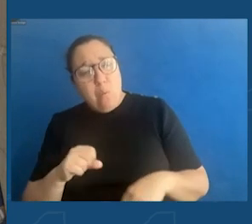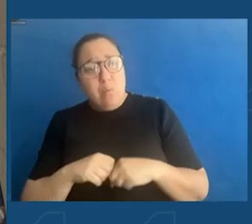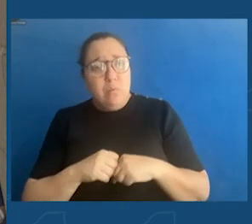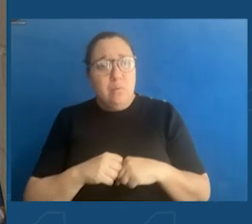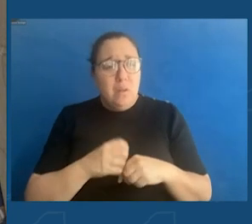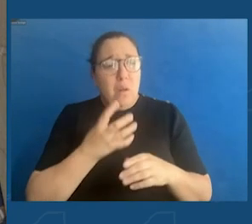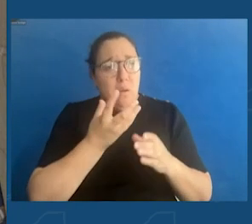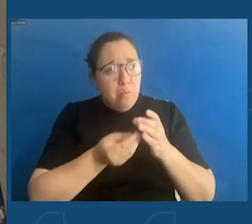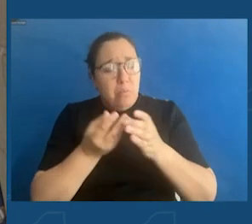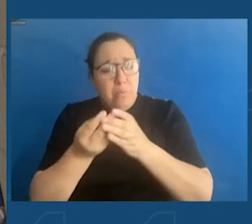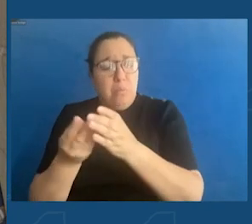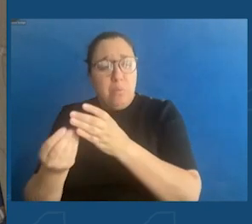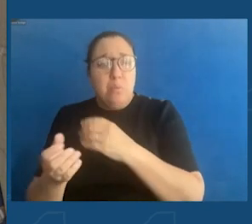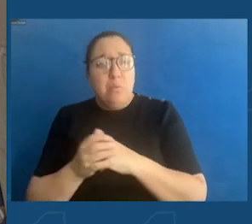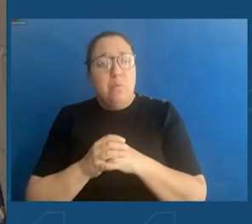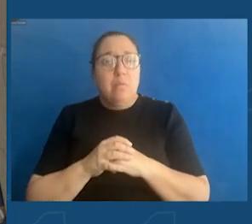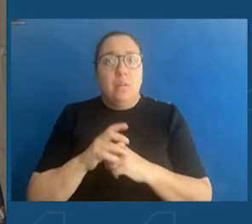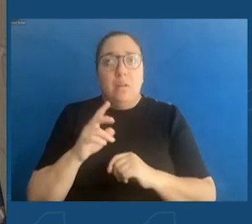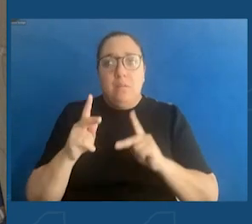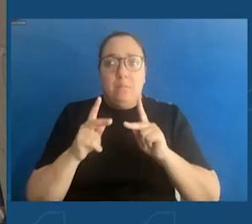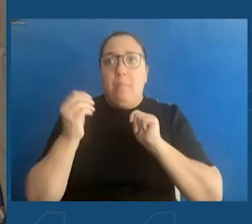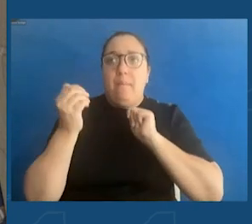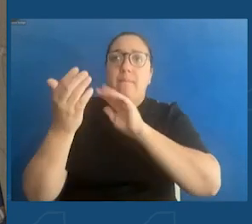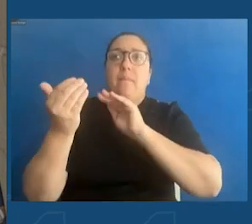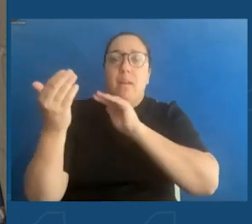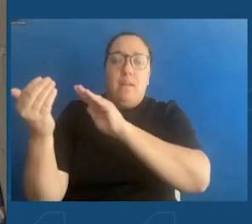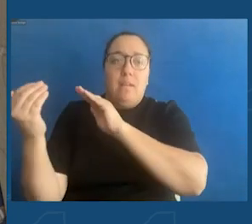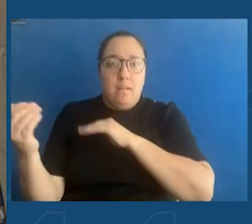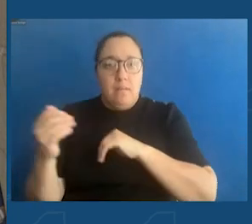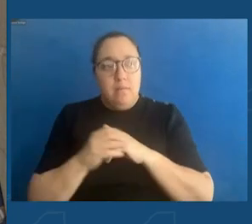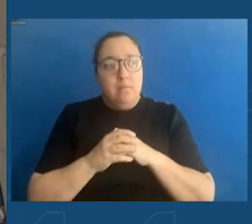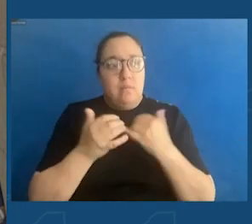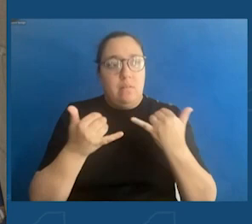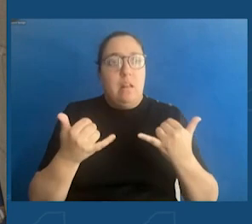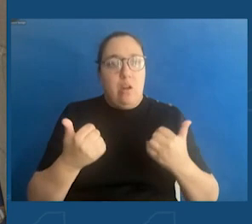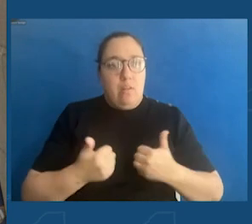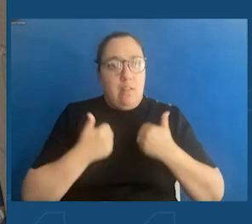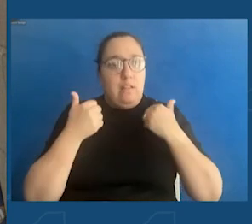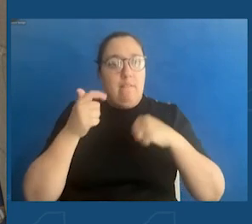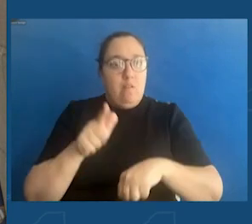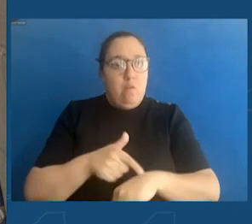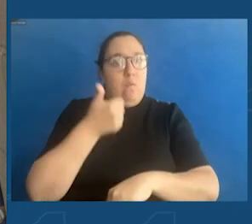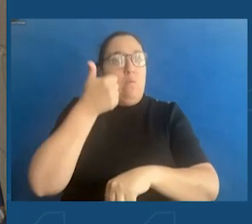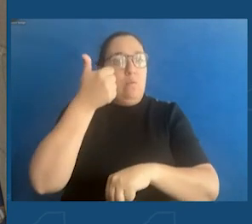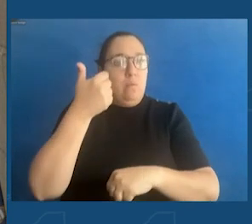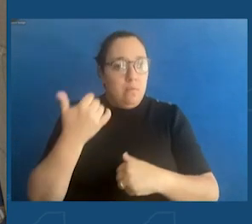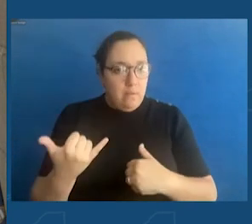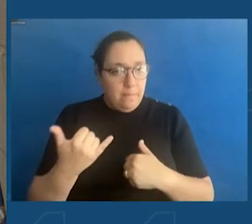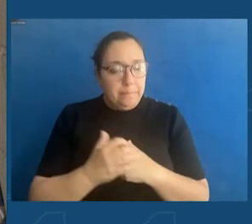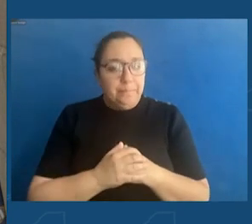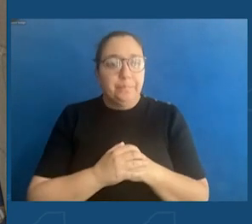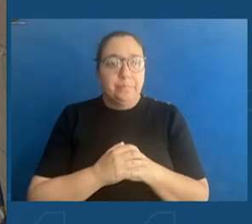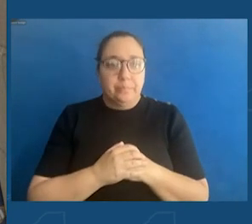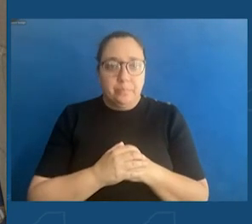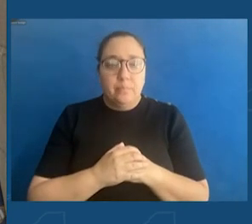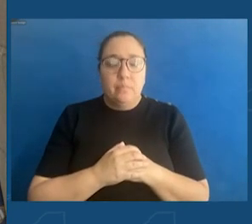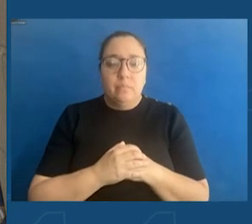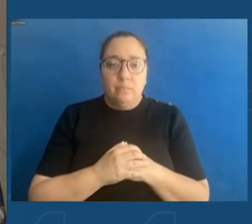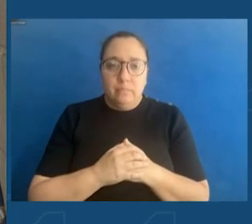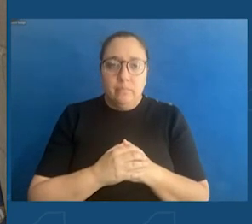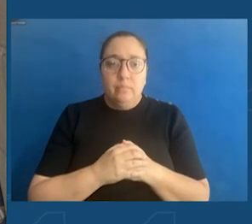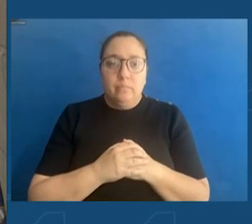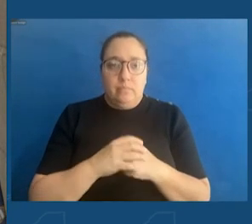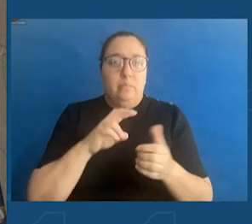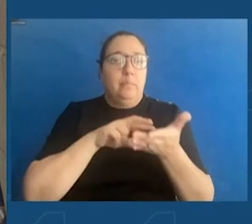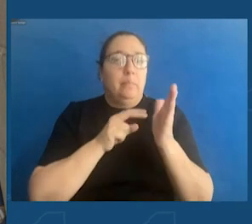people face as they get older and have, you know, living longer, living a lot longer. And so that brings upon the demand for